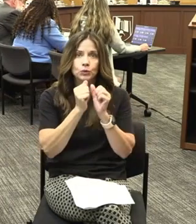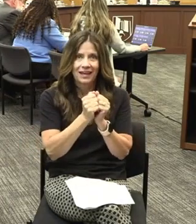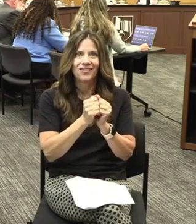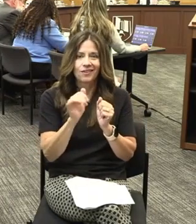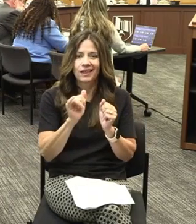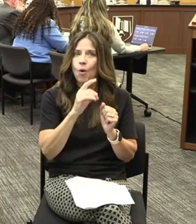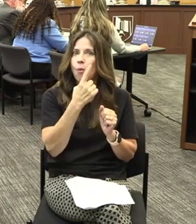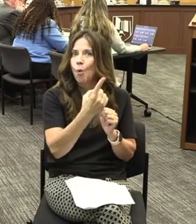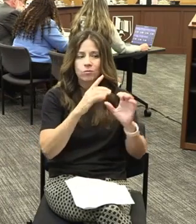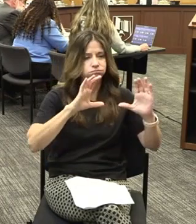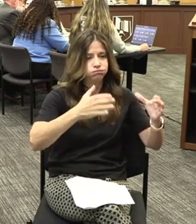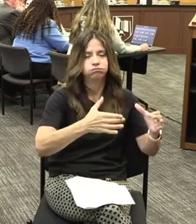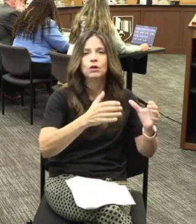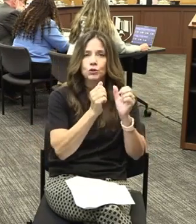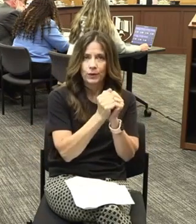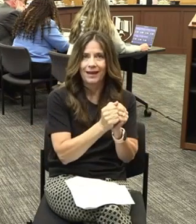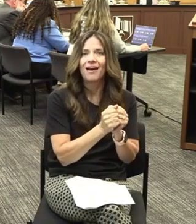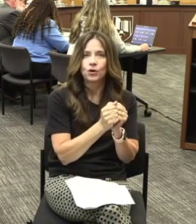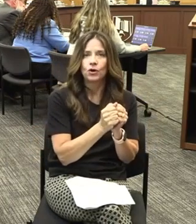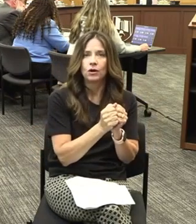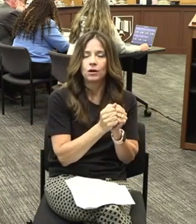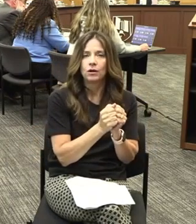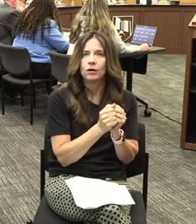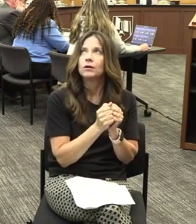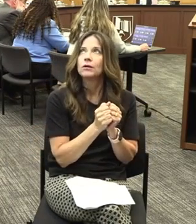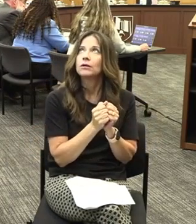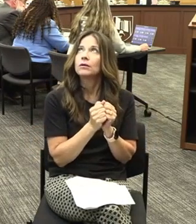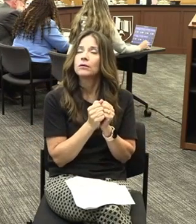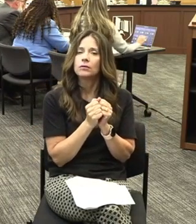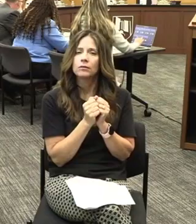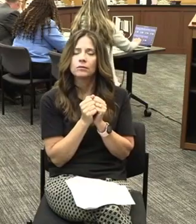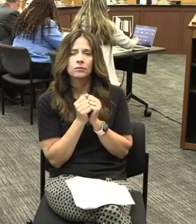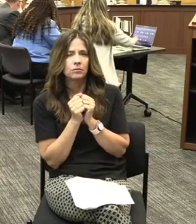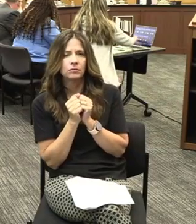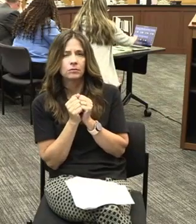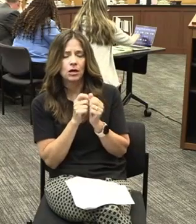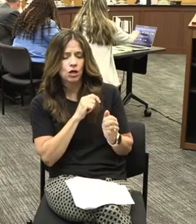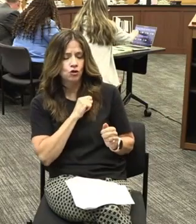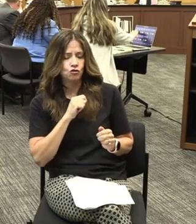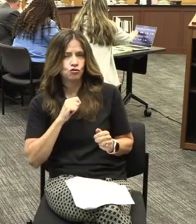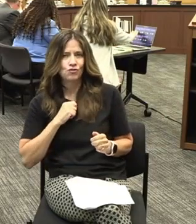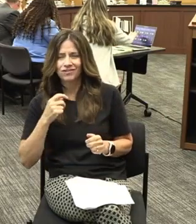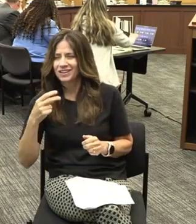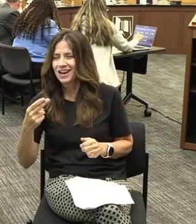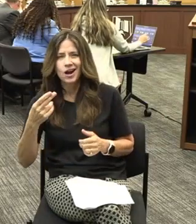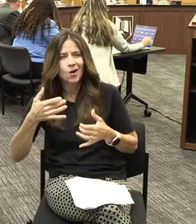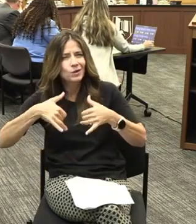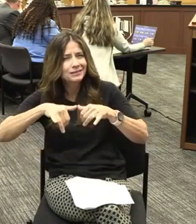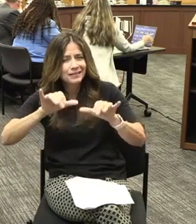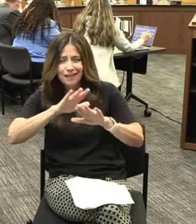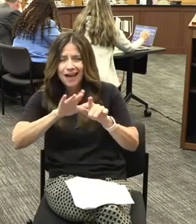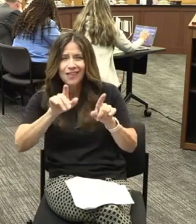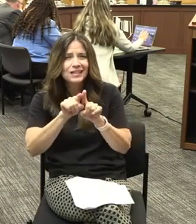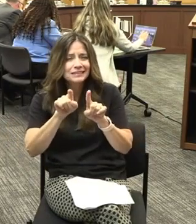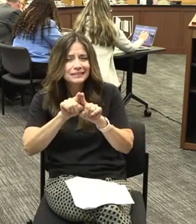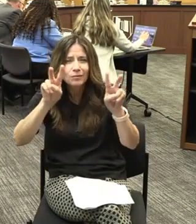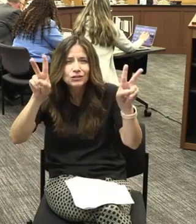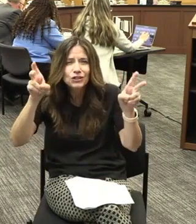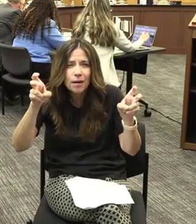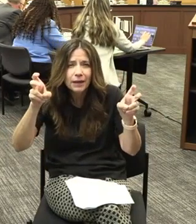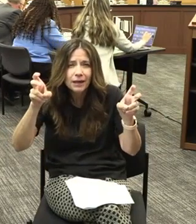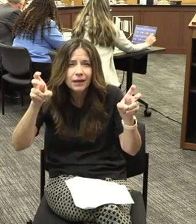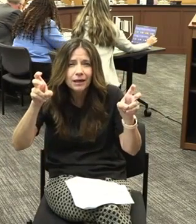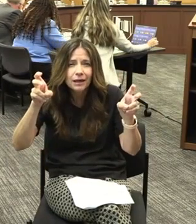lump it in one sum and it's line item pulled. Point of reference, are we still on the same topic? It's the budget. Well,